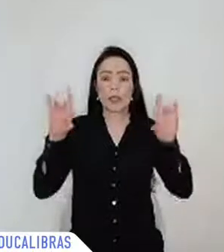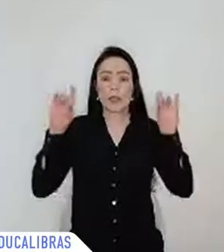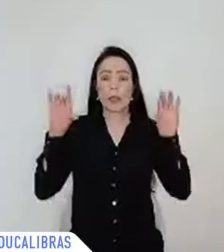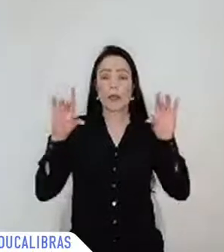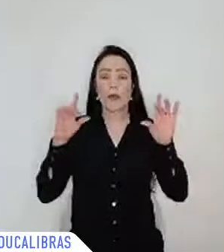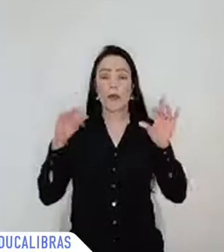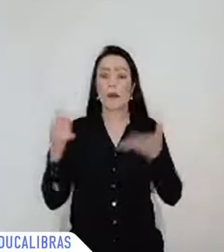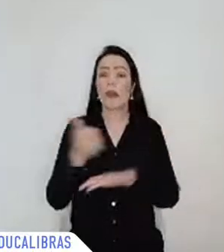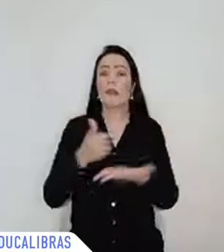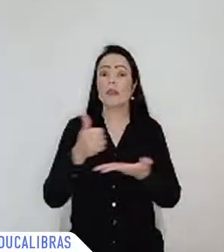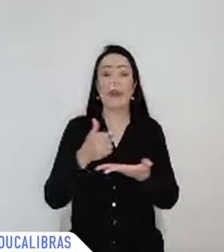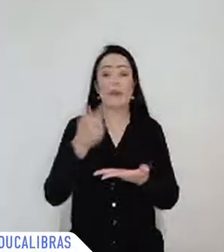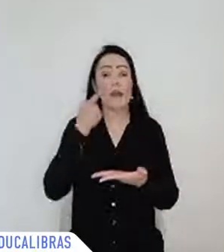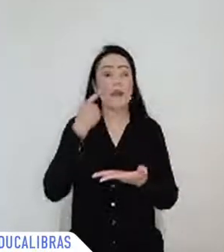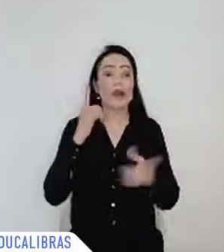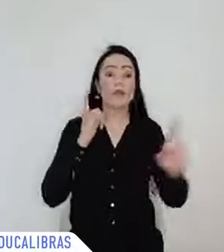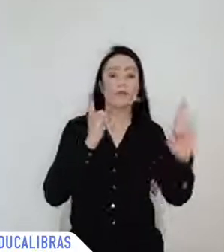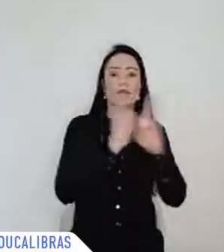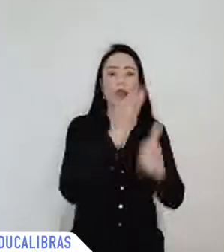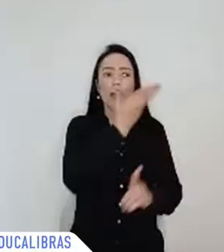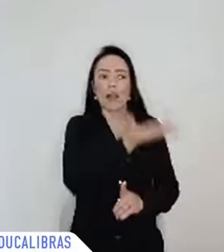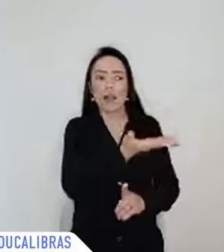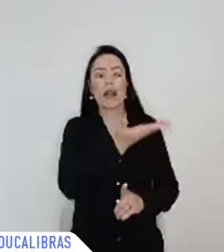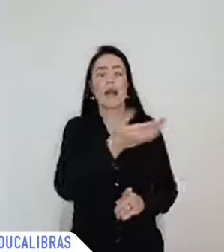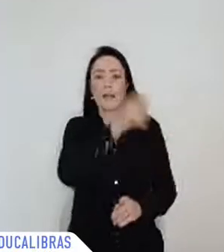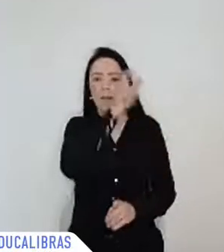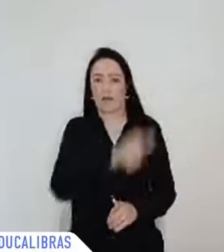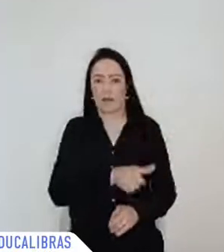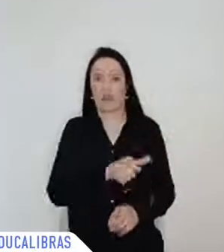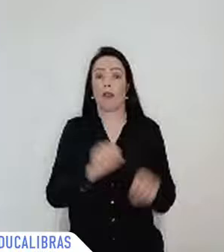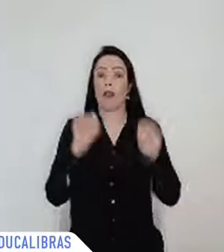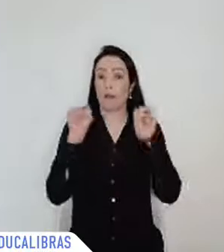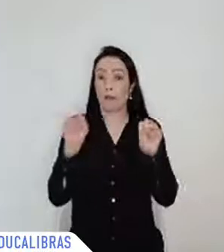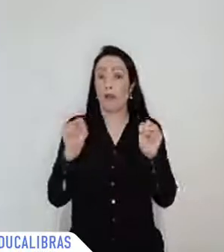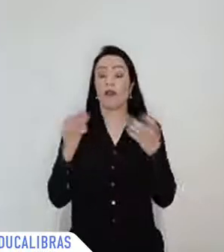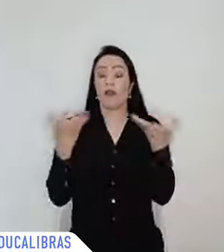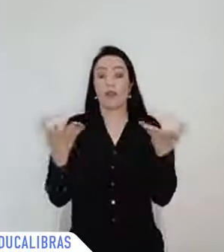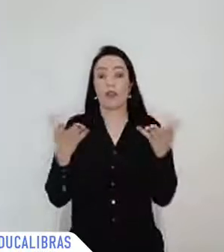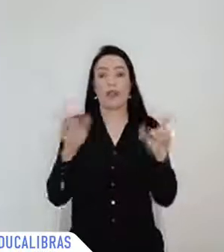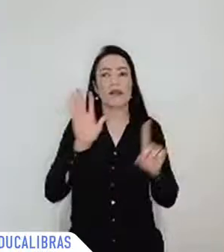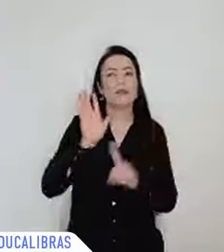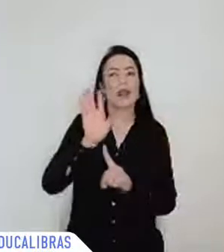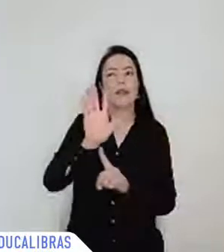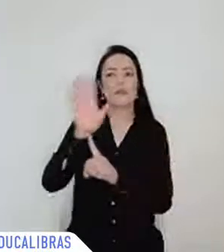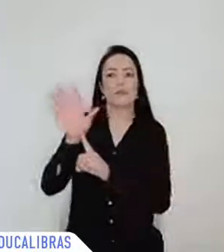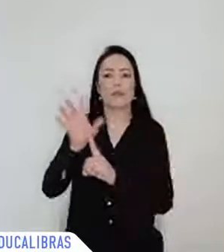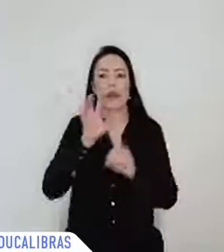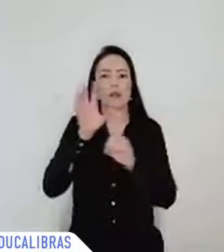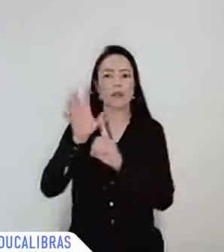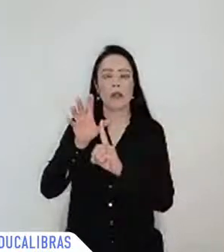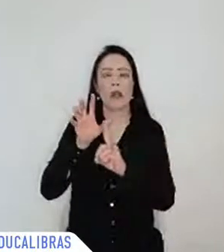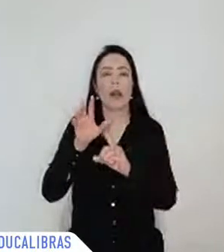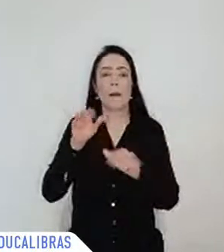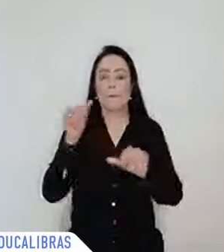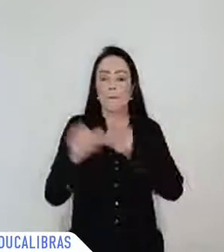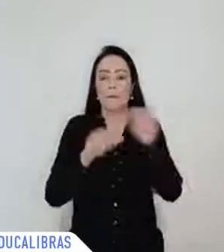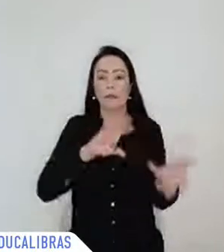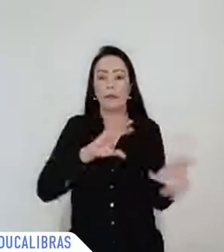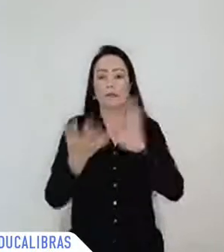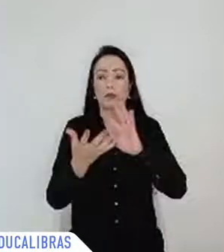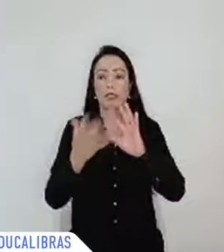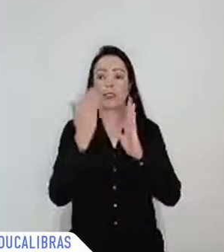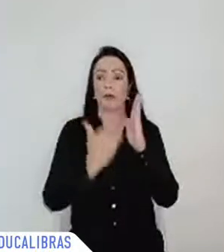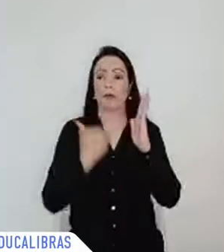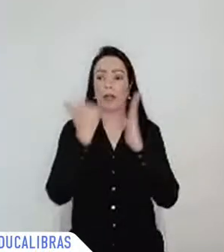to produce technical material to help these people who can somehow provoke a change, and then we need